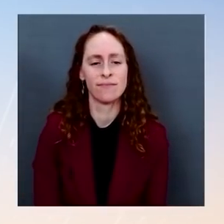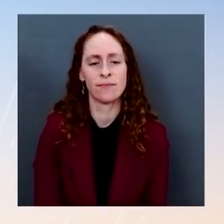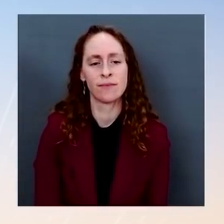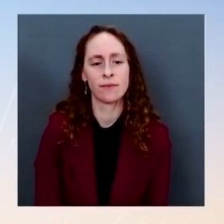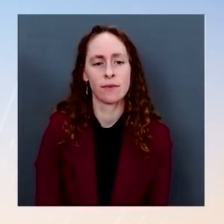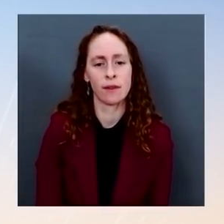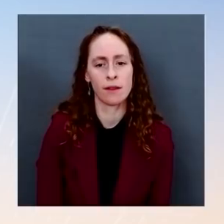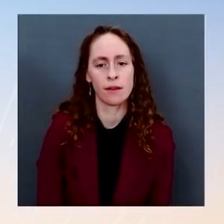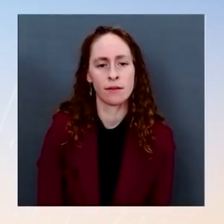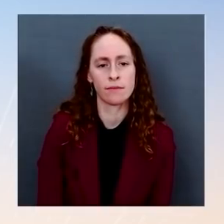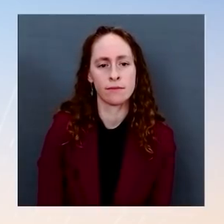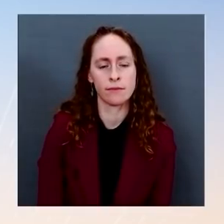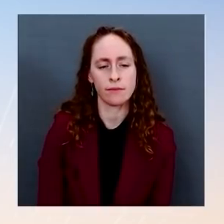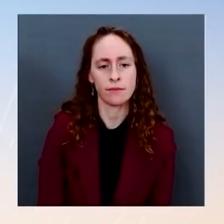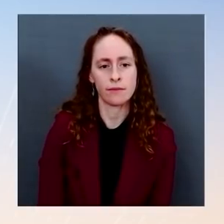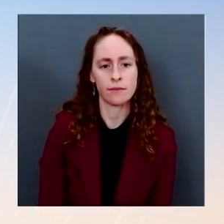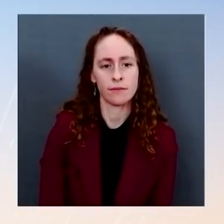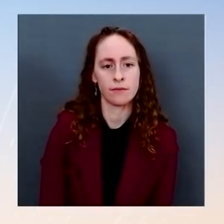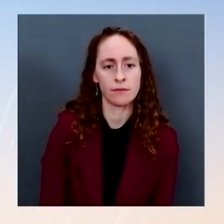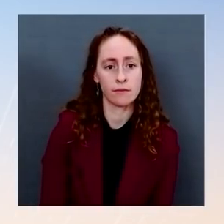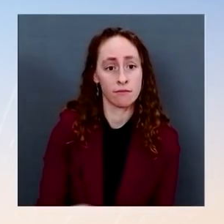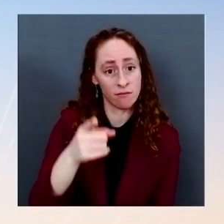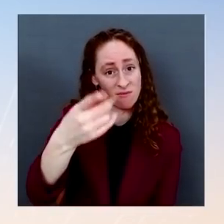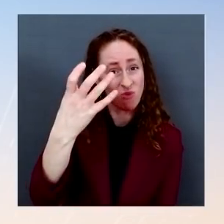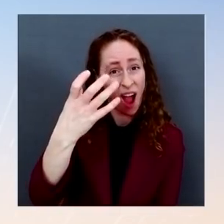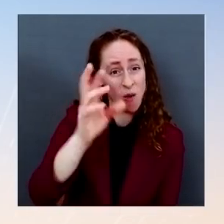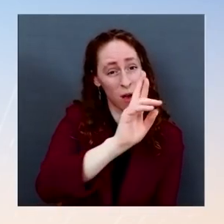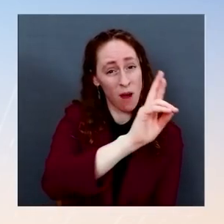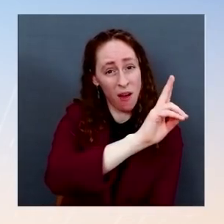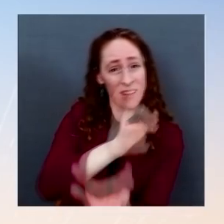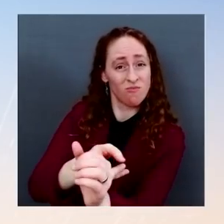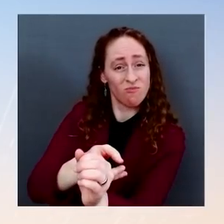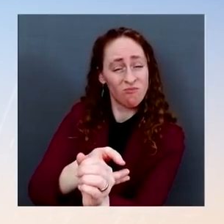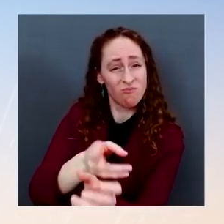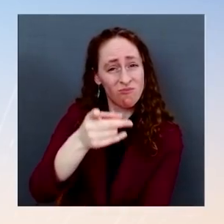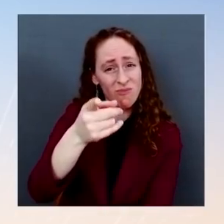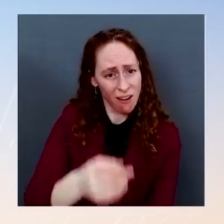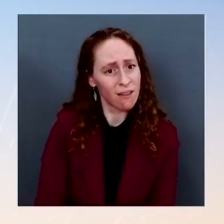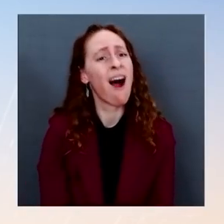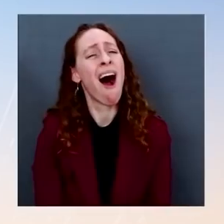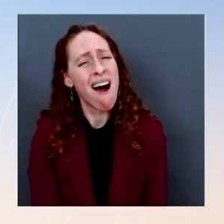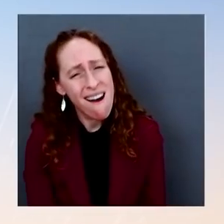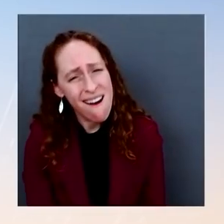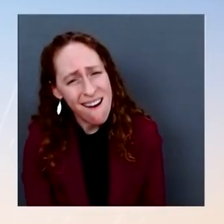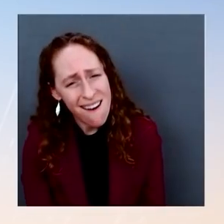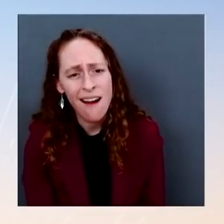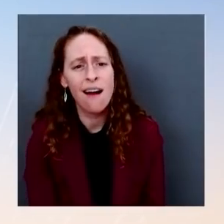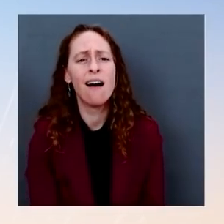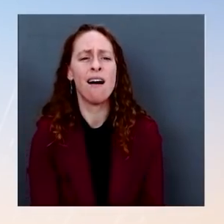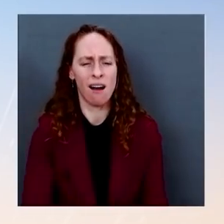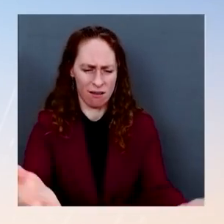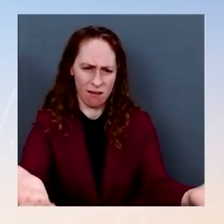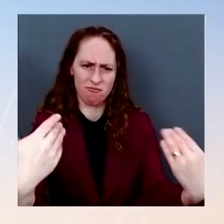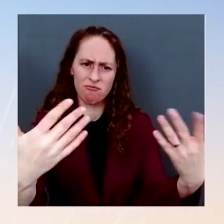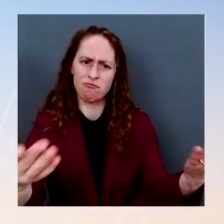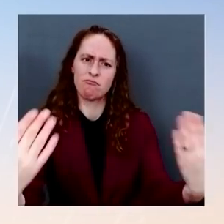the American people and driving up economic growth. And we would. If I may, on COVID. You said 14